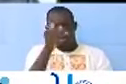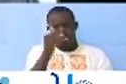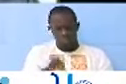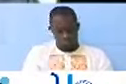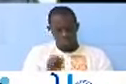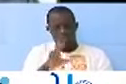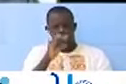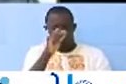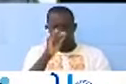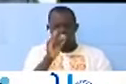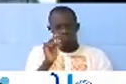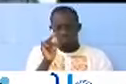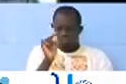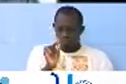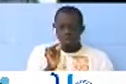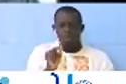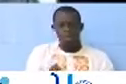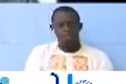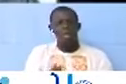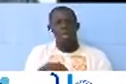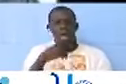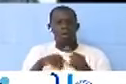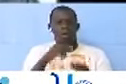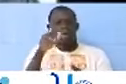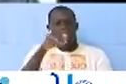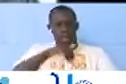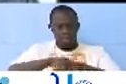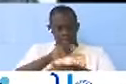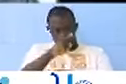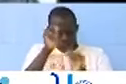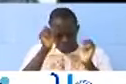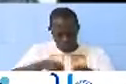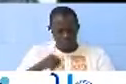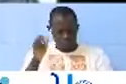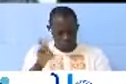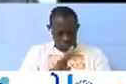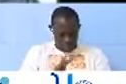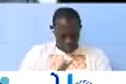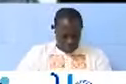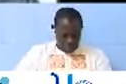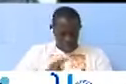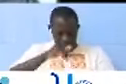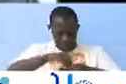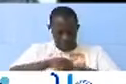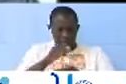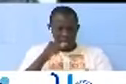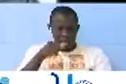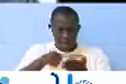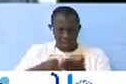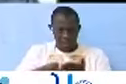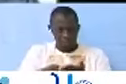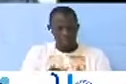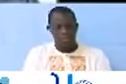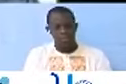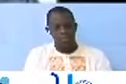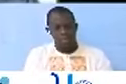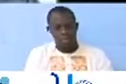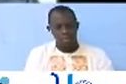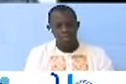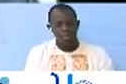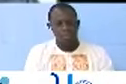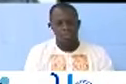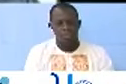can speak a little bit of English. Are you able to read this appointment letter? Later on, if I